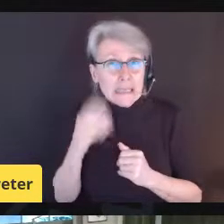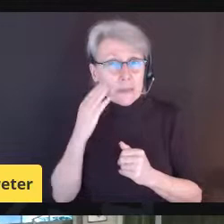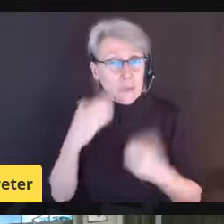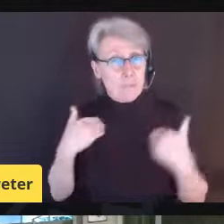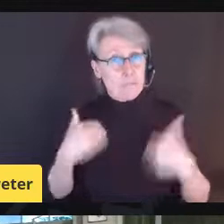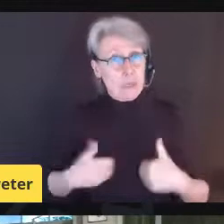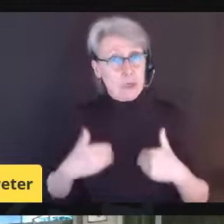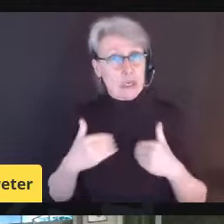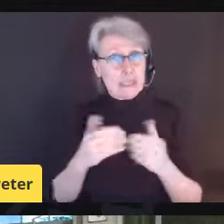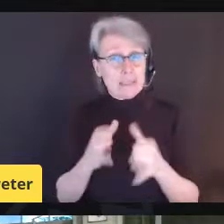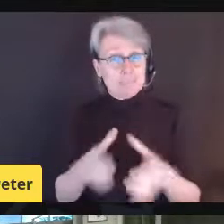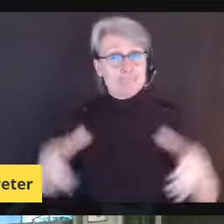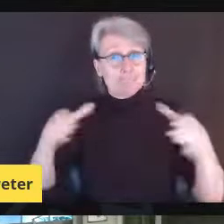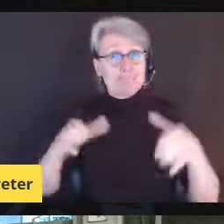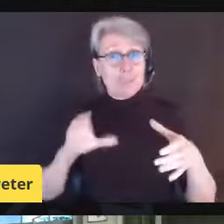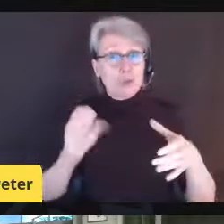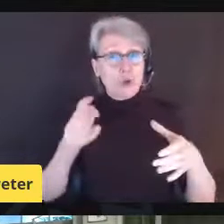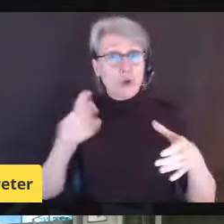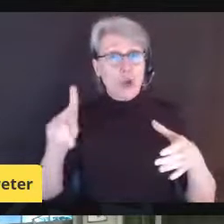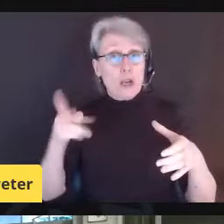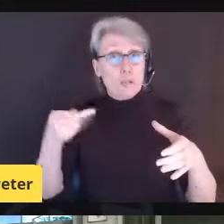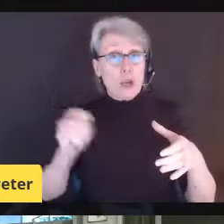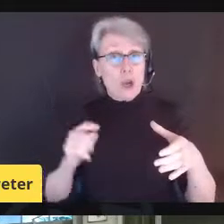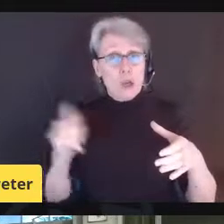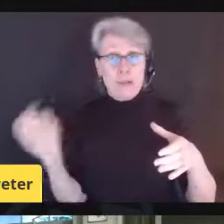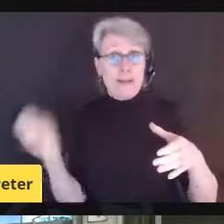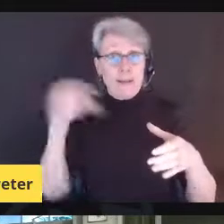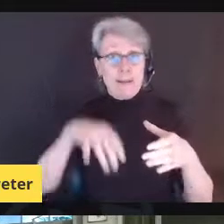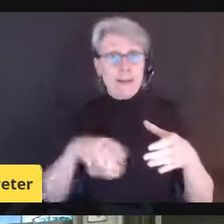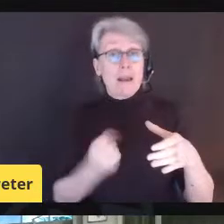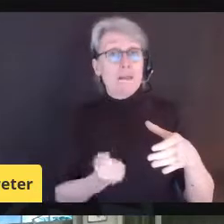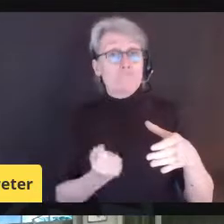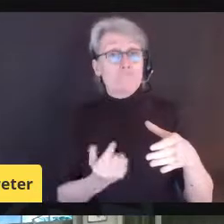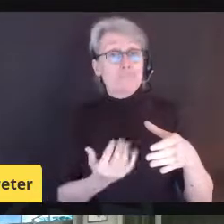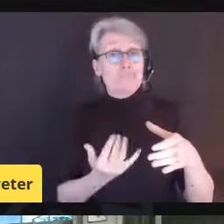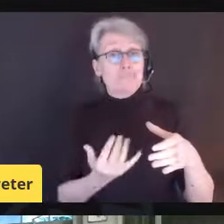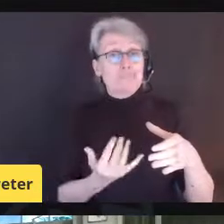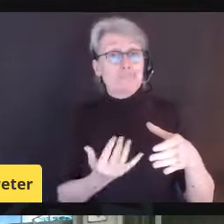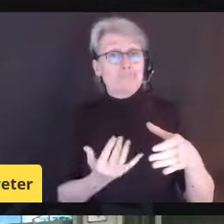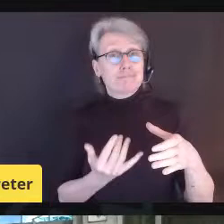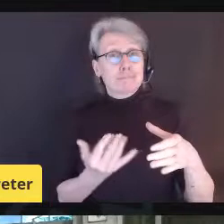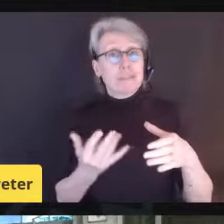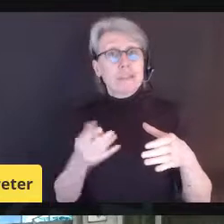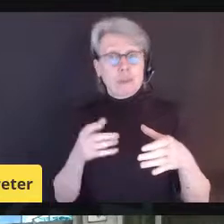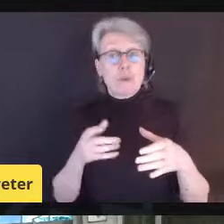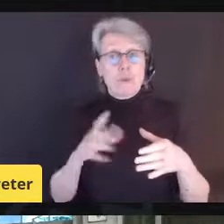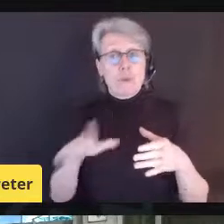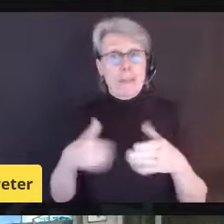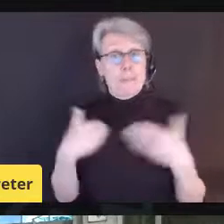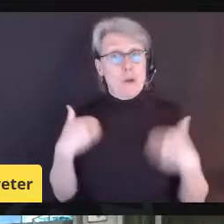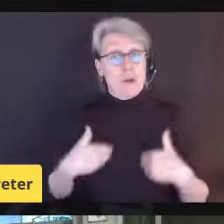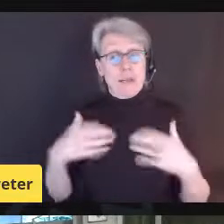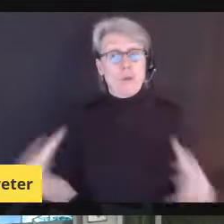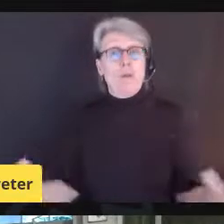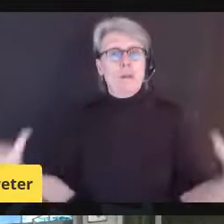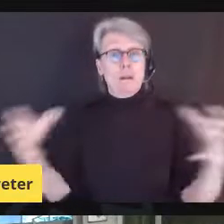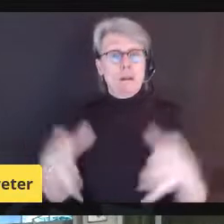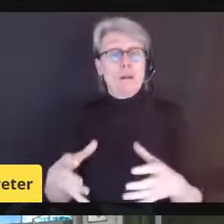on a crock pot. It's similar to that until all the soft tissue sloughs off the